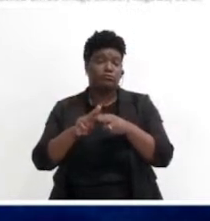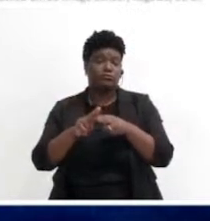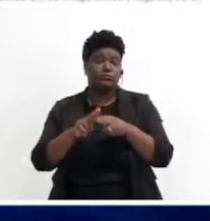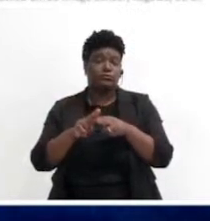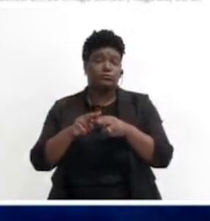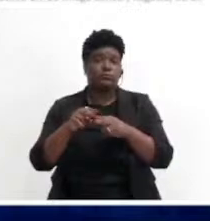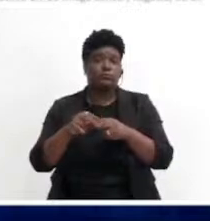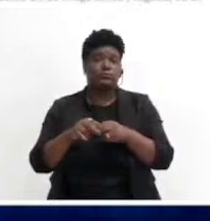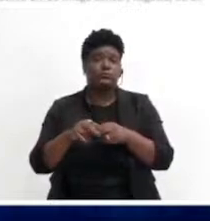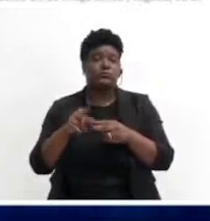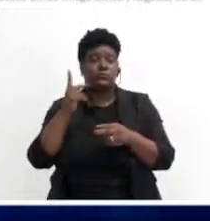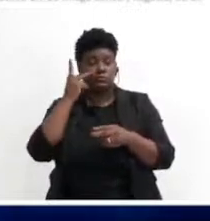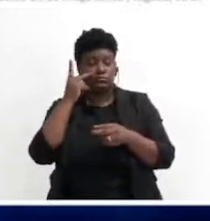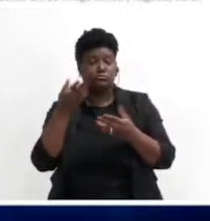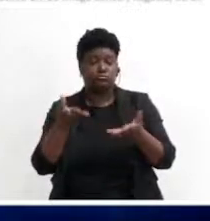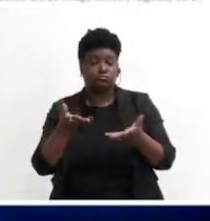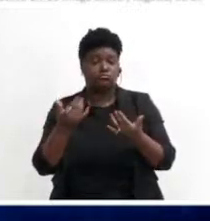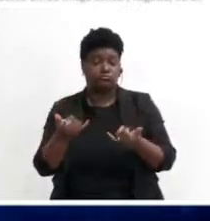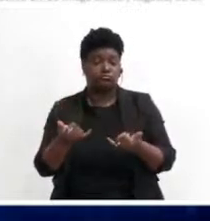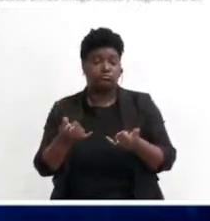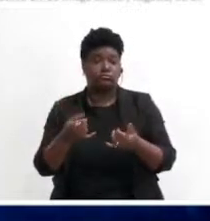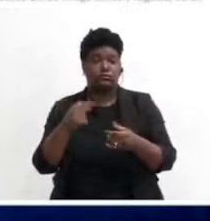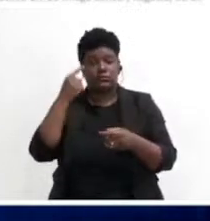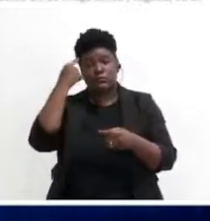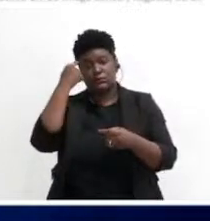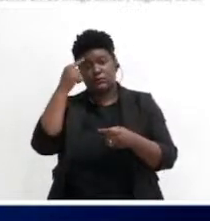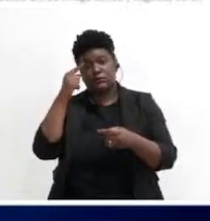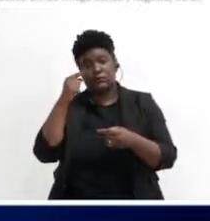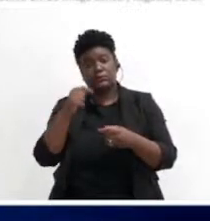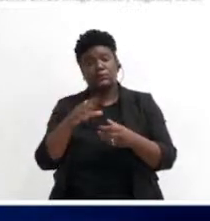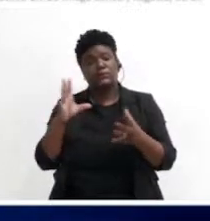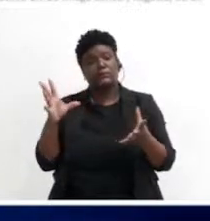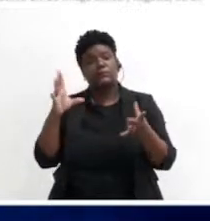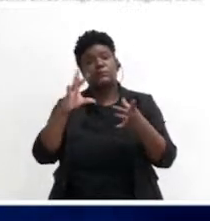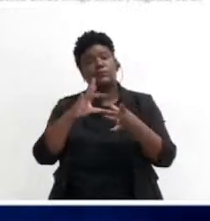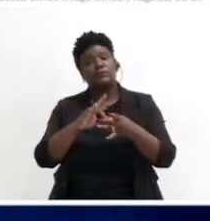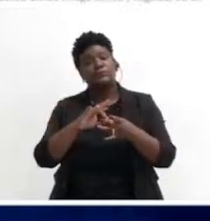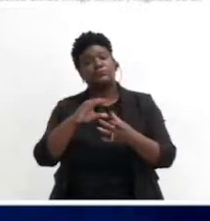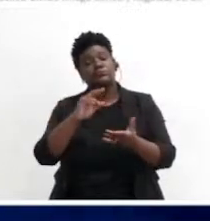bond an image sensor chip to the signal processor.